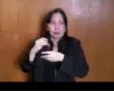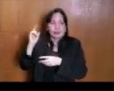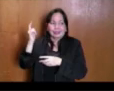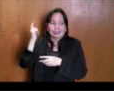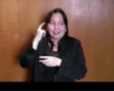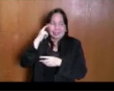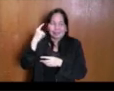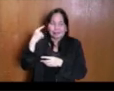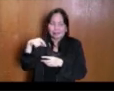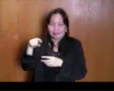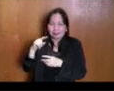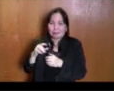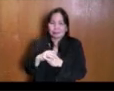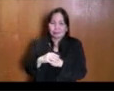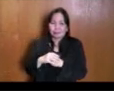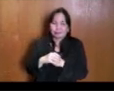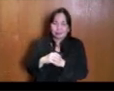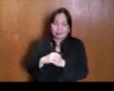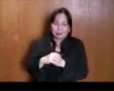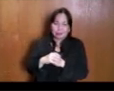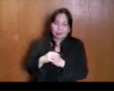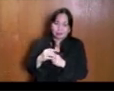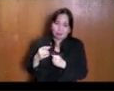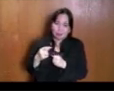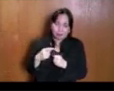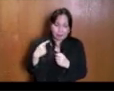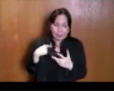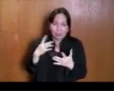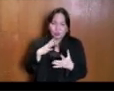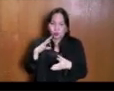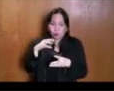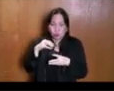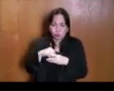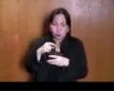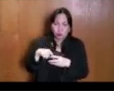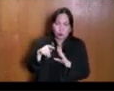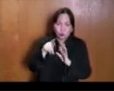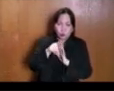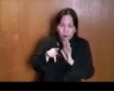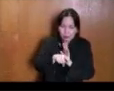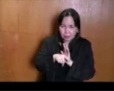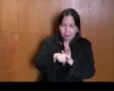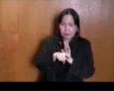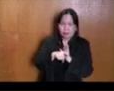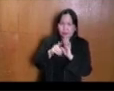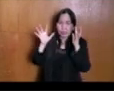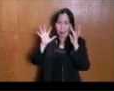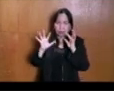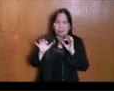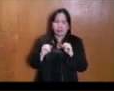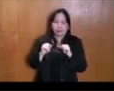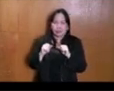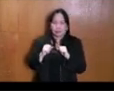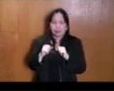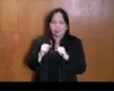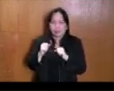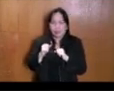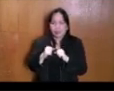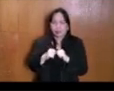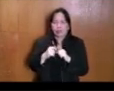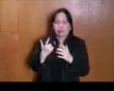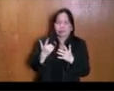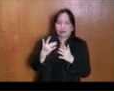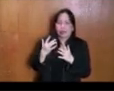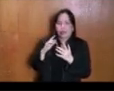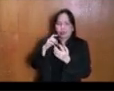and advisory teams to ensure that AI considerations are incorporated into policy designs to support a net zero